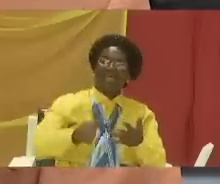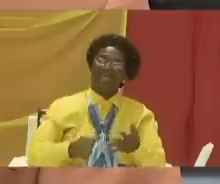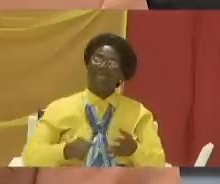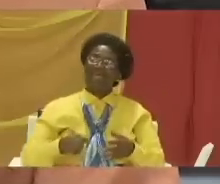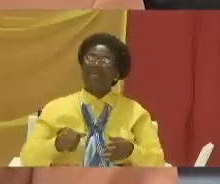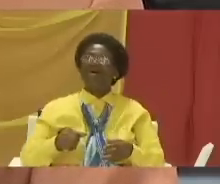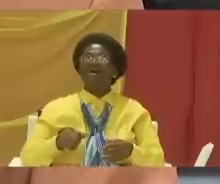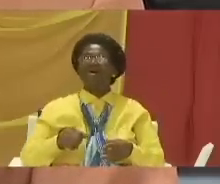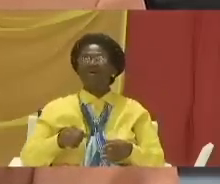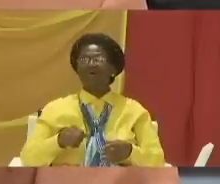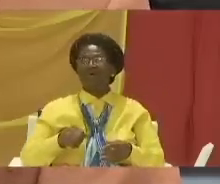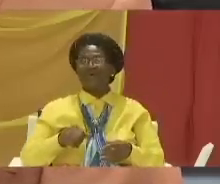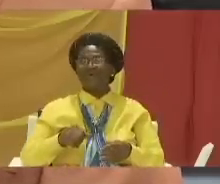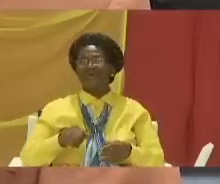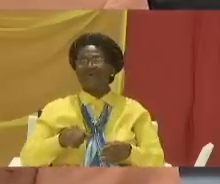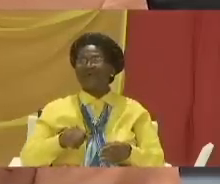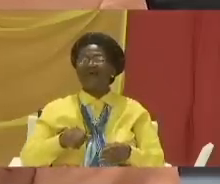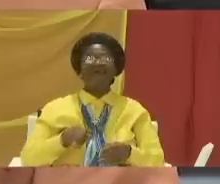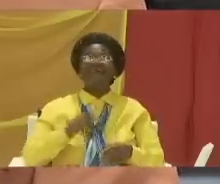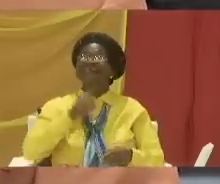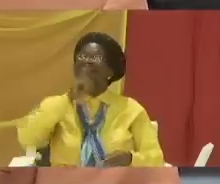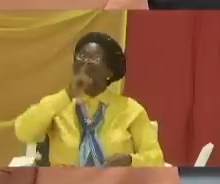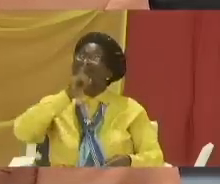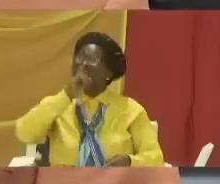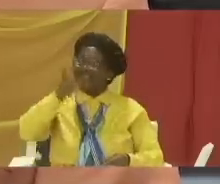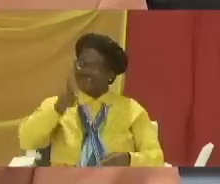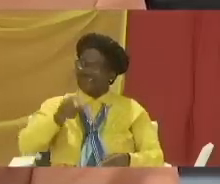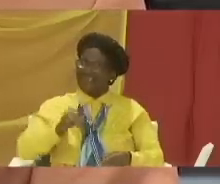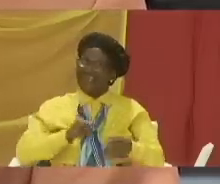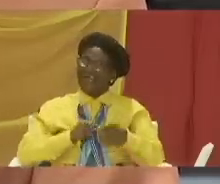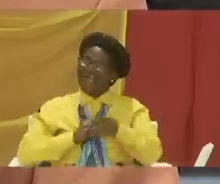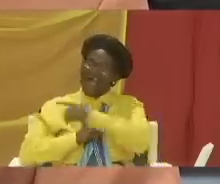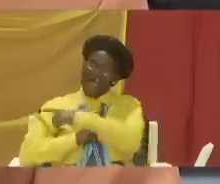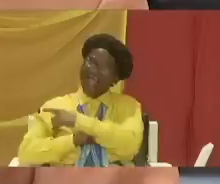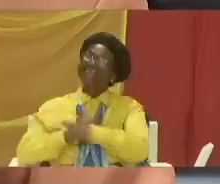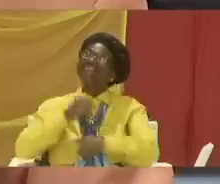Oh, I'm telling you the truth.